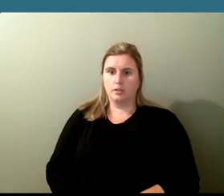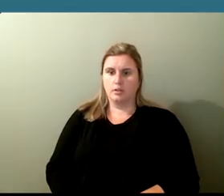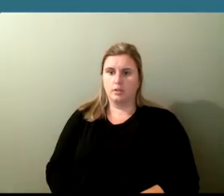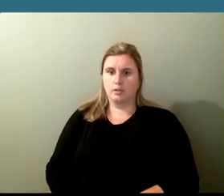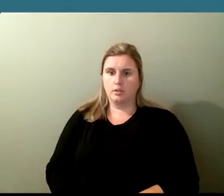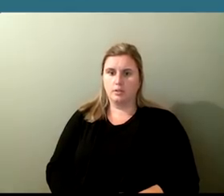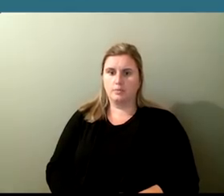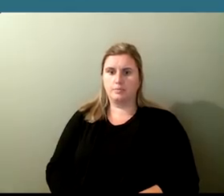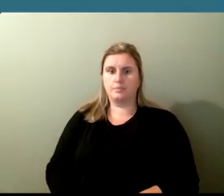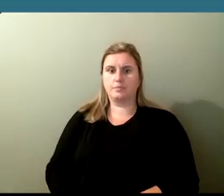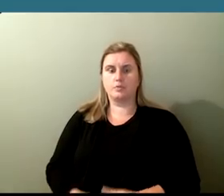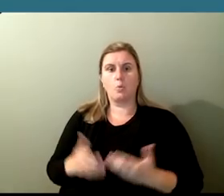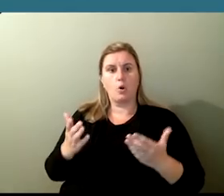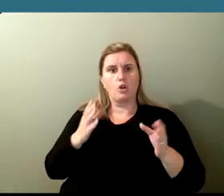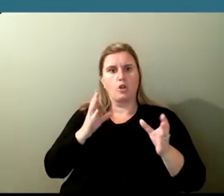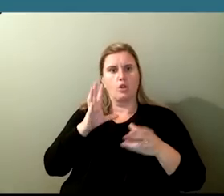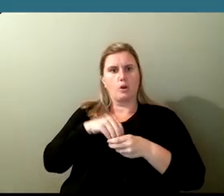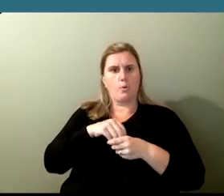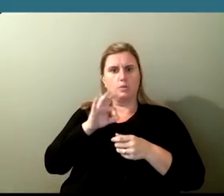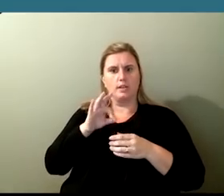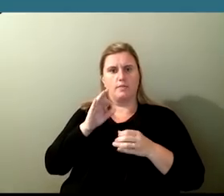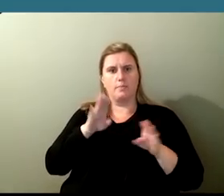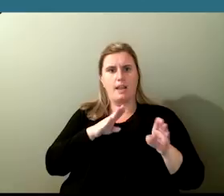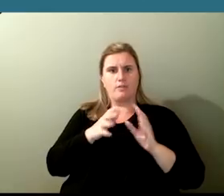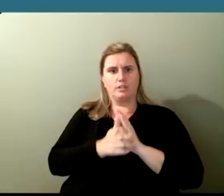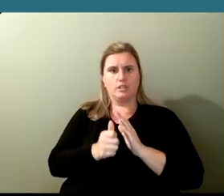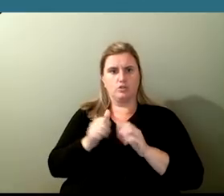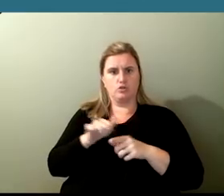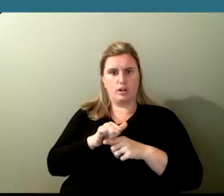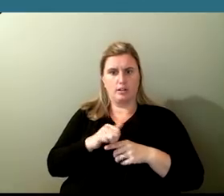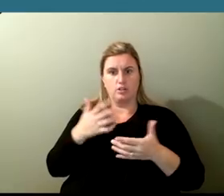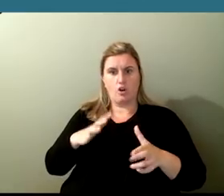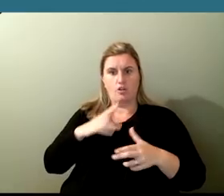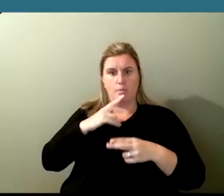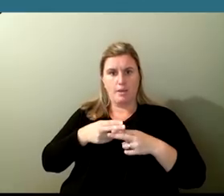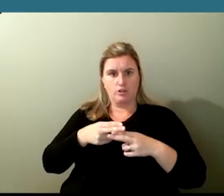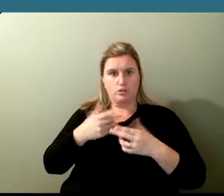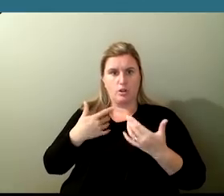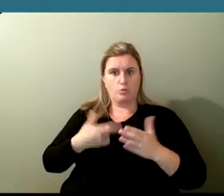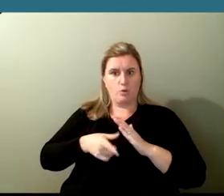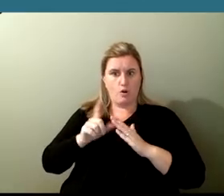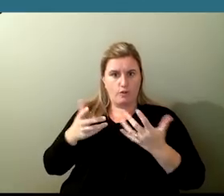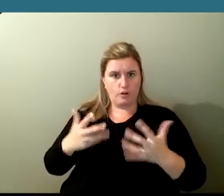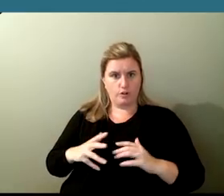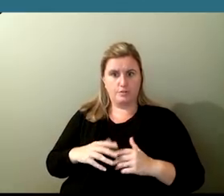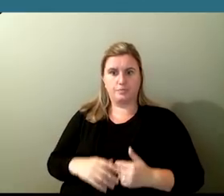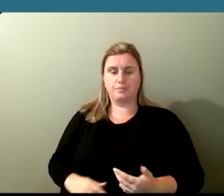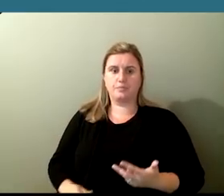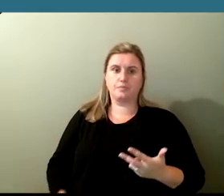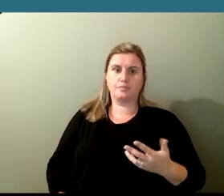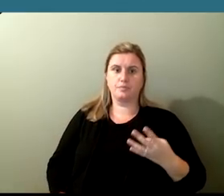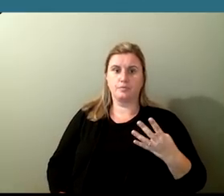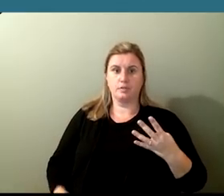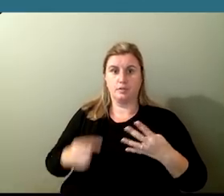So what are the components in behavioral skills training? Well, as I already mentioned, as we went over, the basic components of